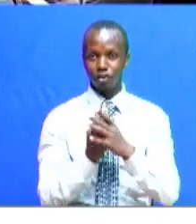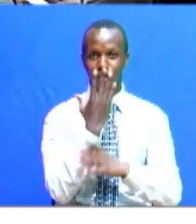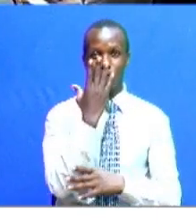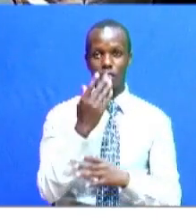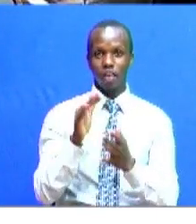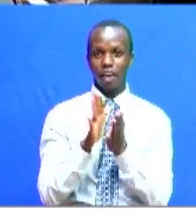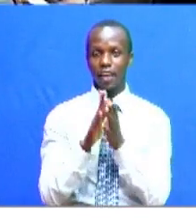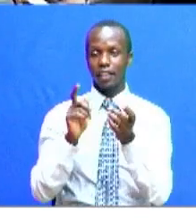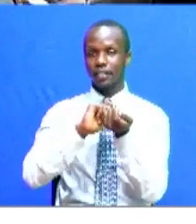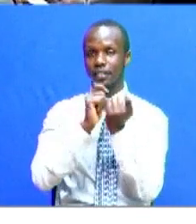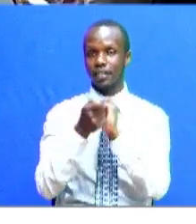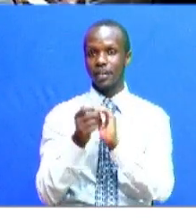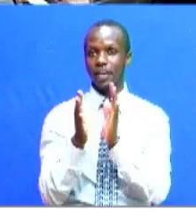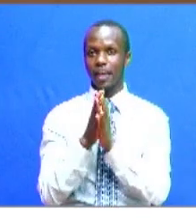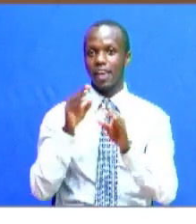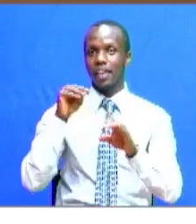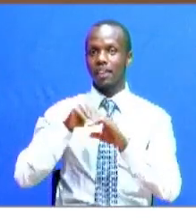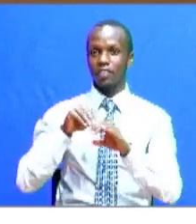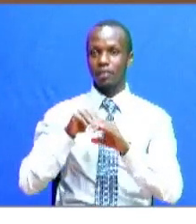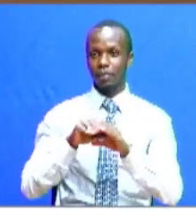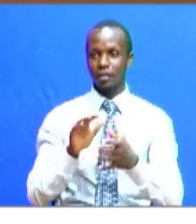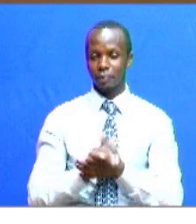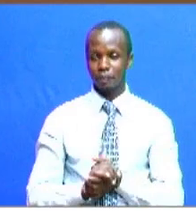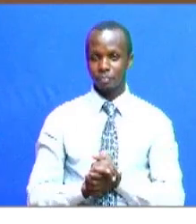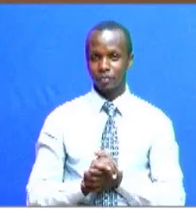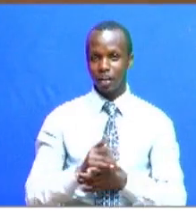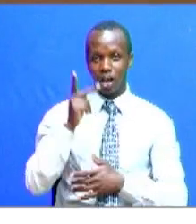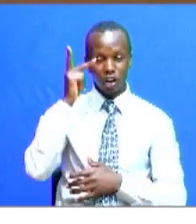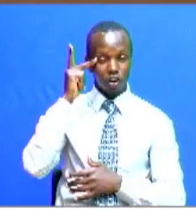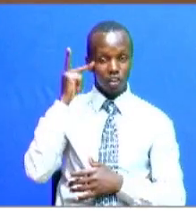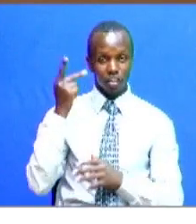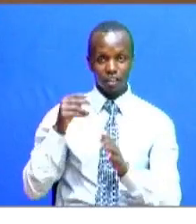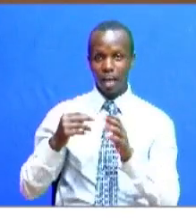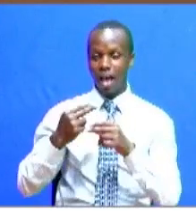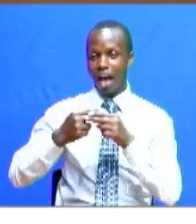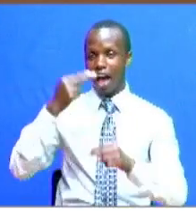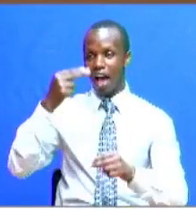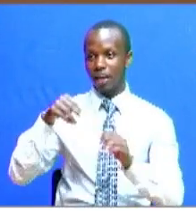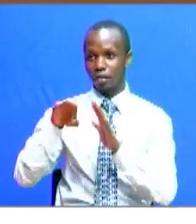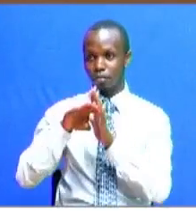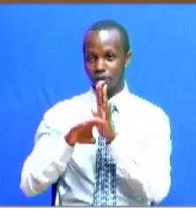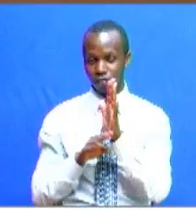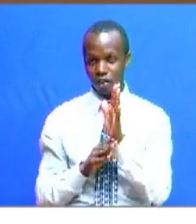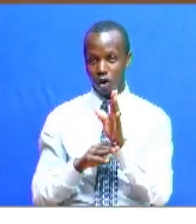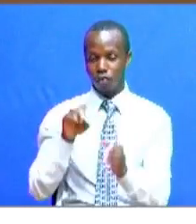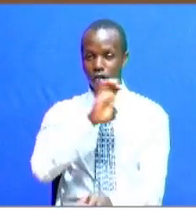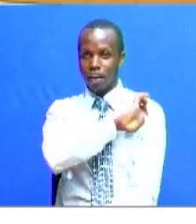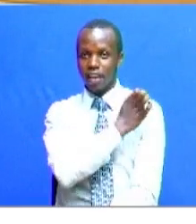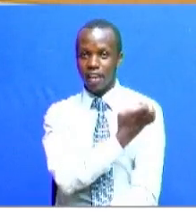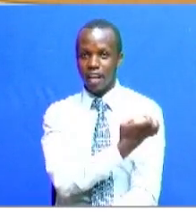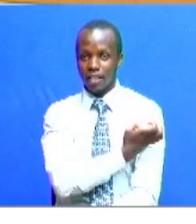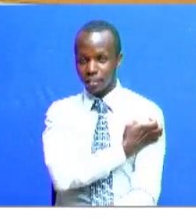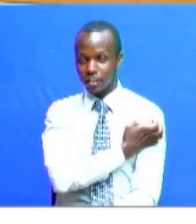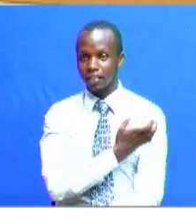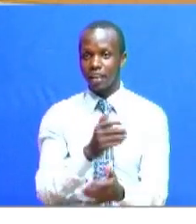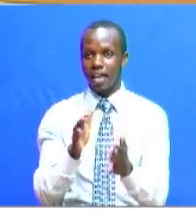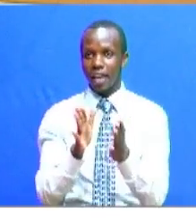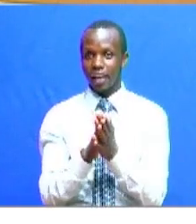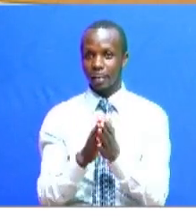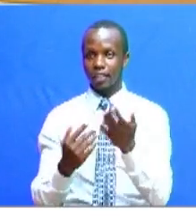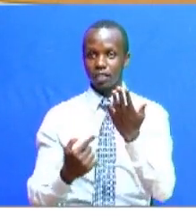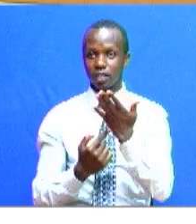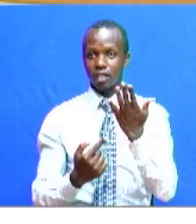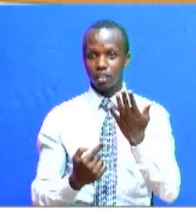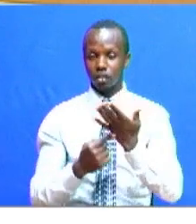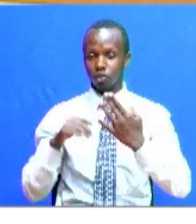and investment. Korea's highly developed capacity in renewable energy and sustainable technology is a